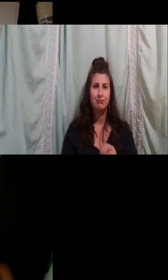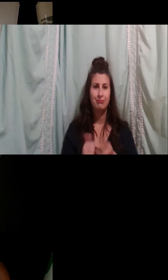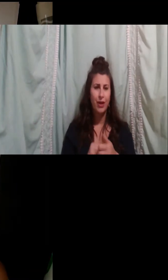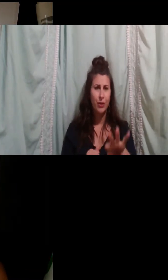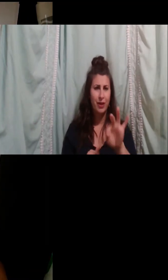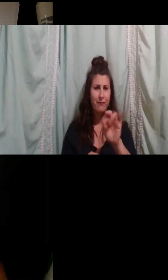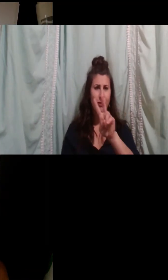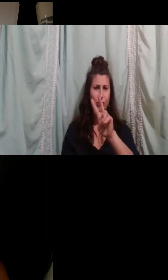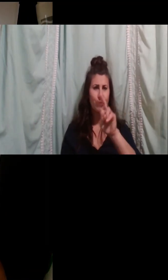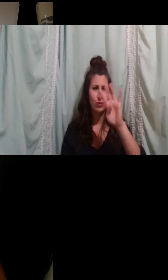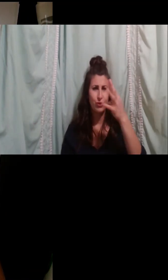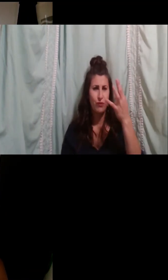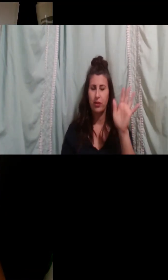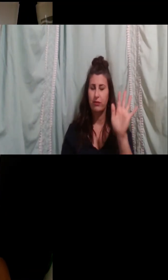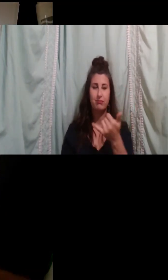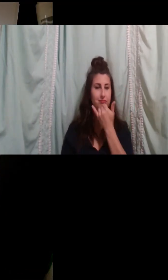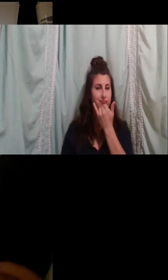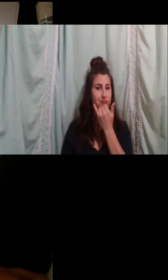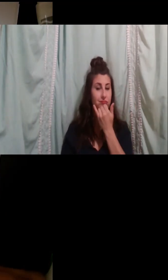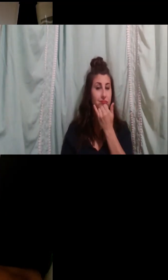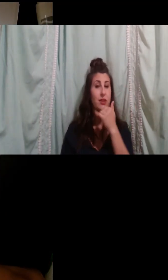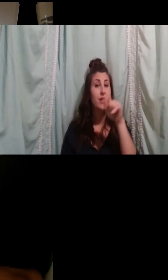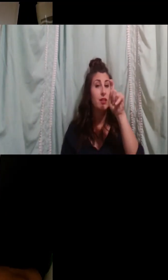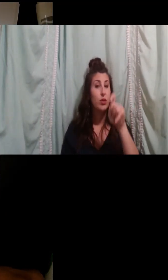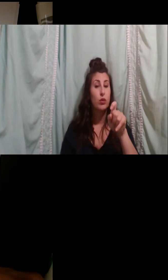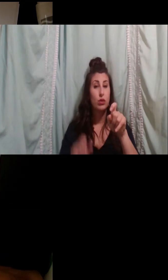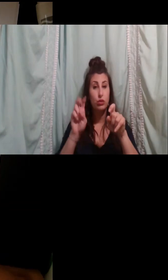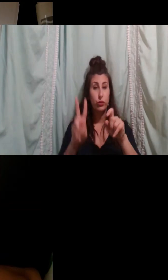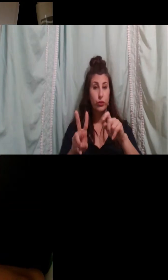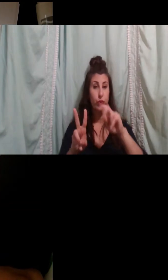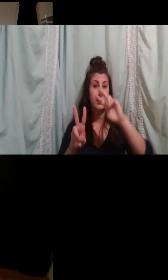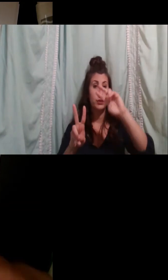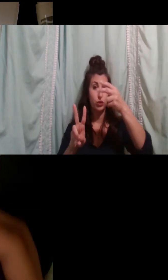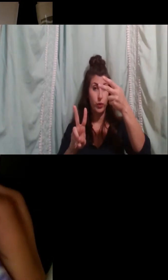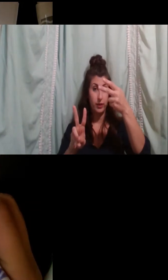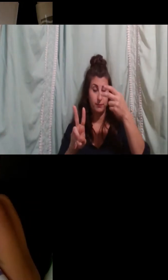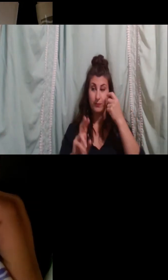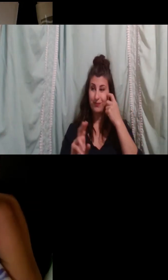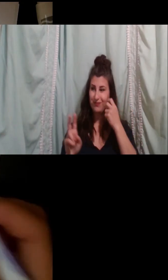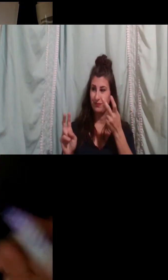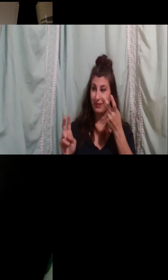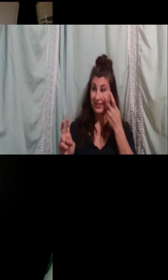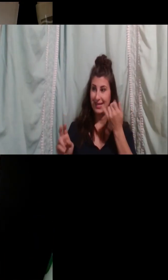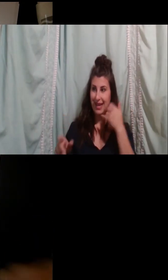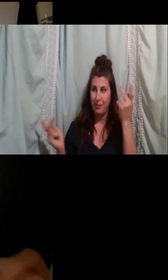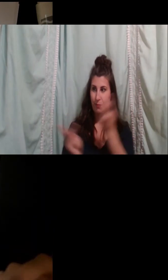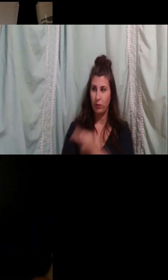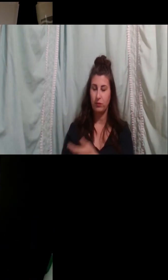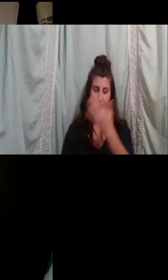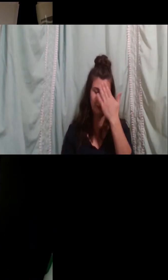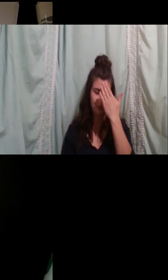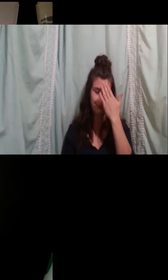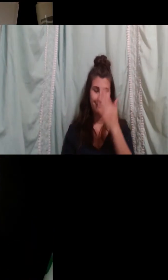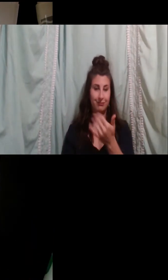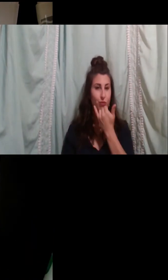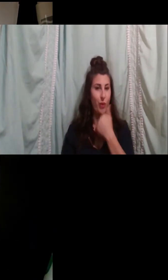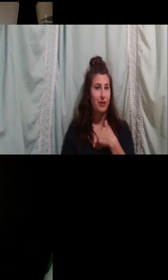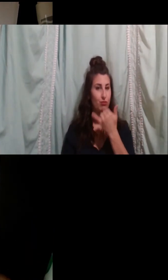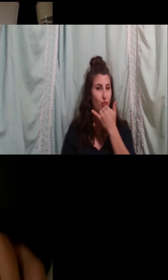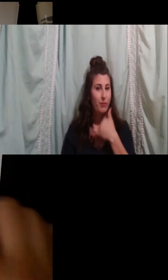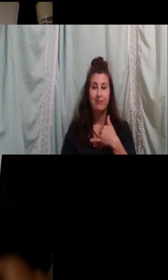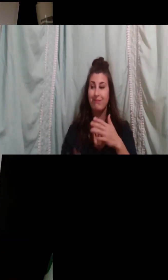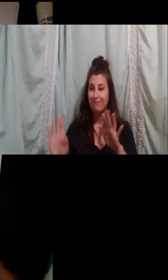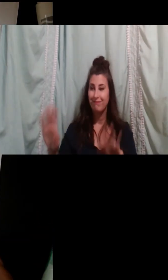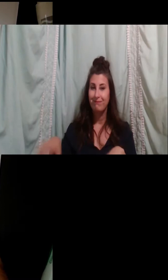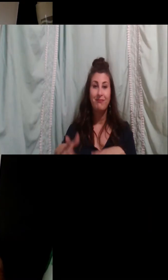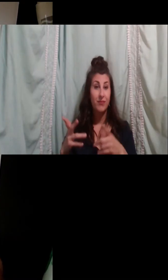Oh, I don't know how I got 2 to the 4th. That should be 2 squared. Sorry. I multiplied that part. All